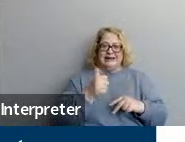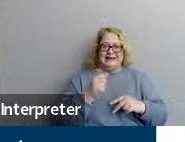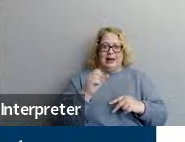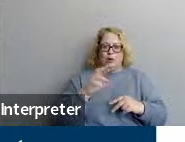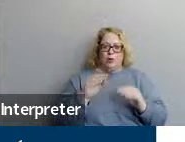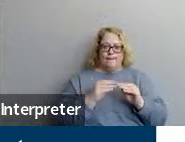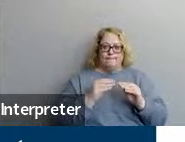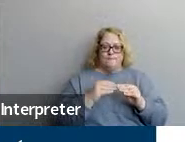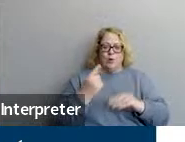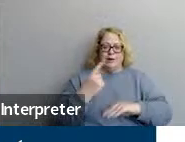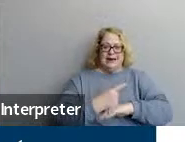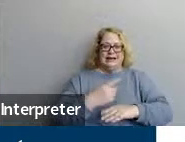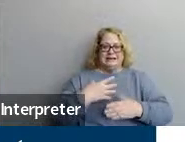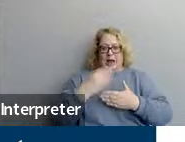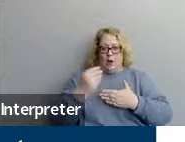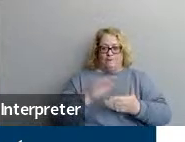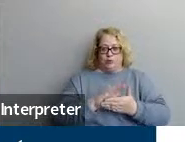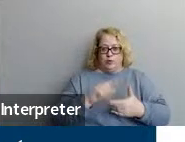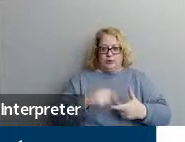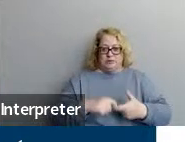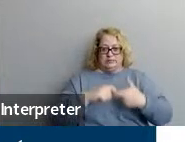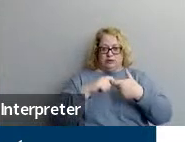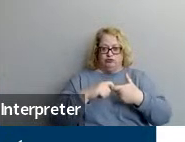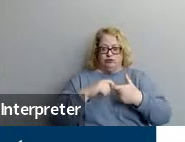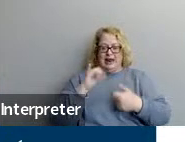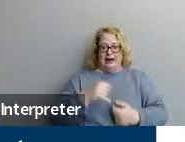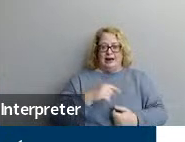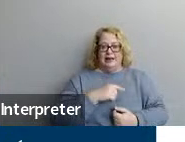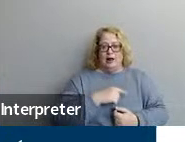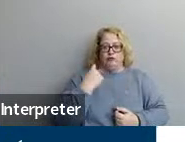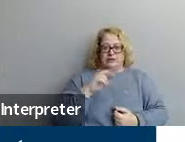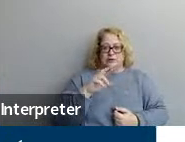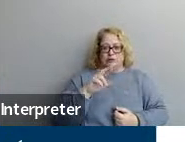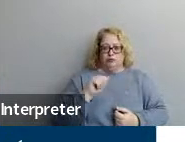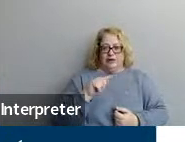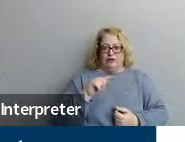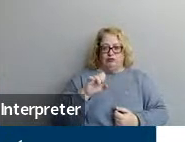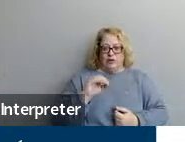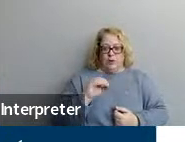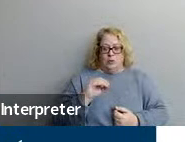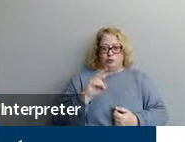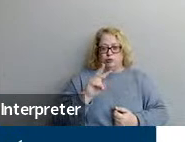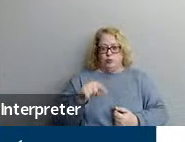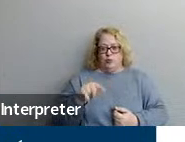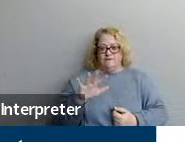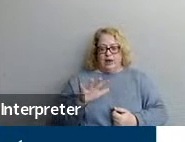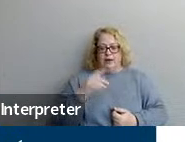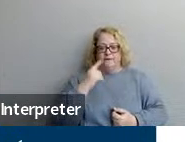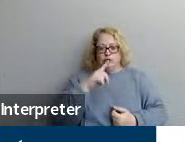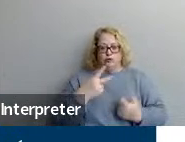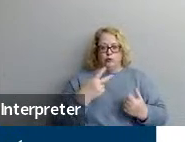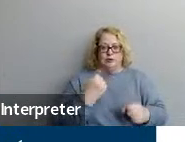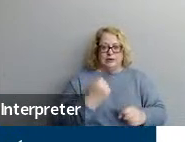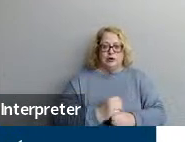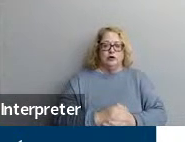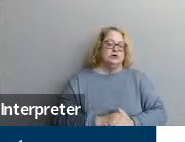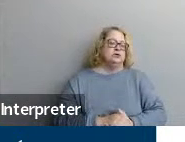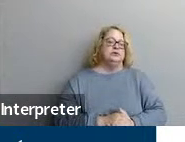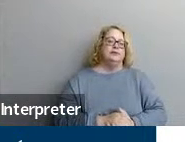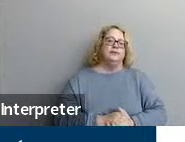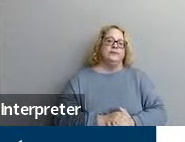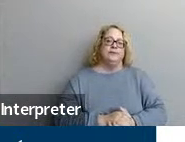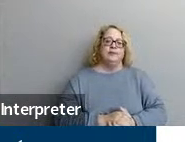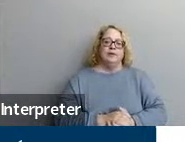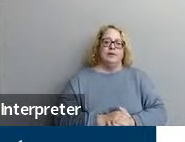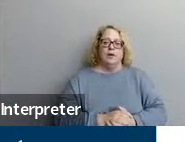more days out of school suspension. And again, that risk ratio is 2.5 for 2 consecutive years. When